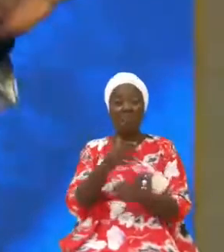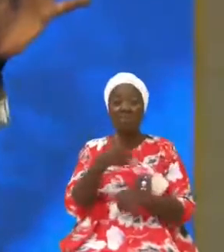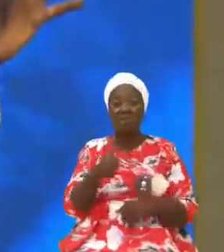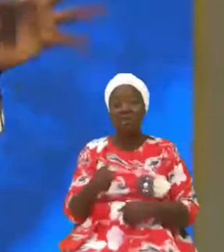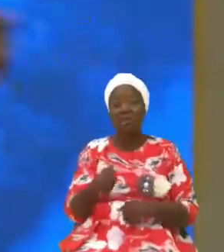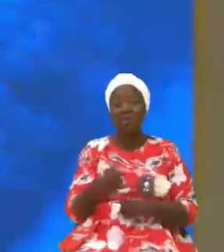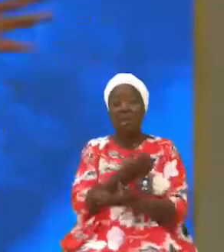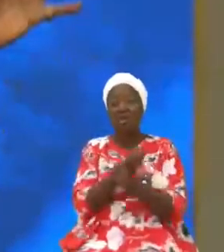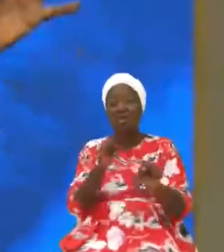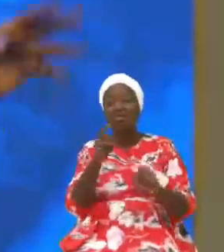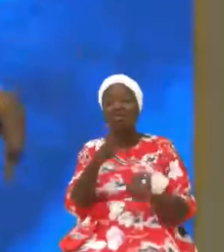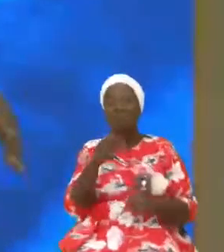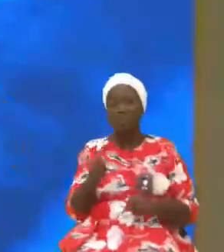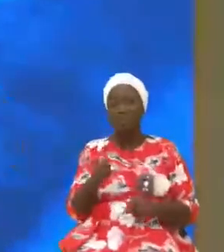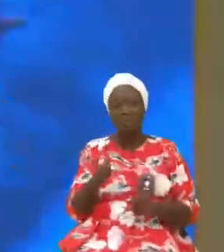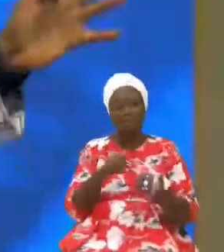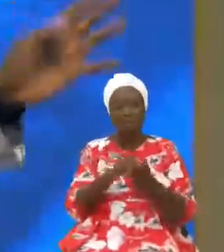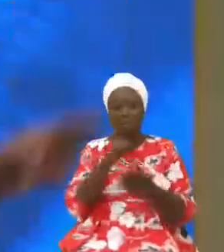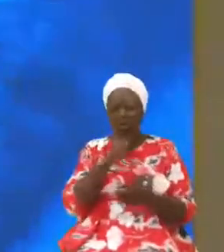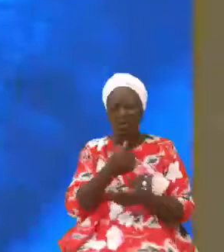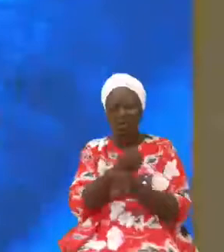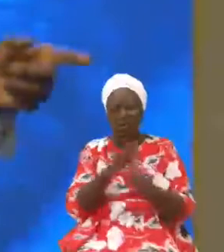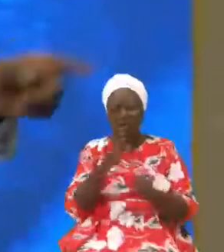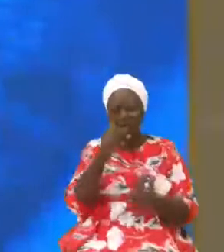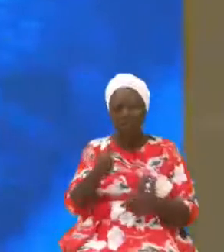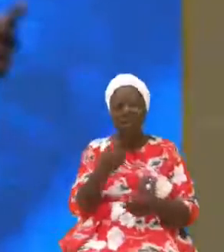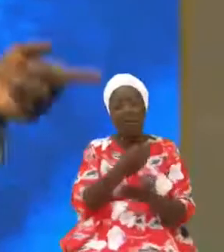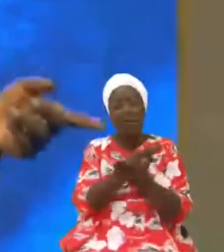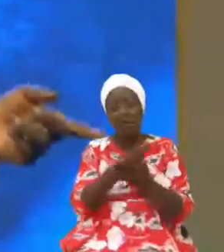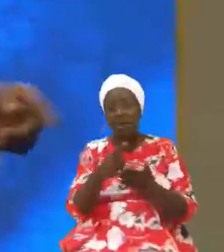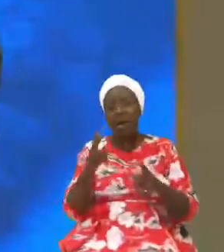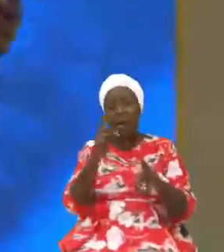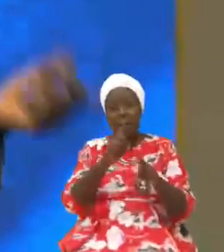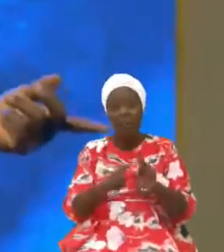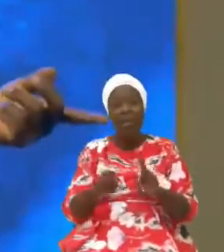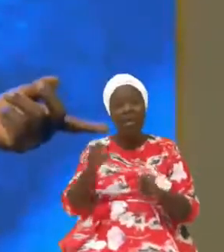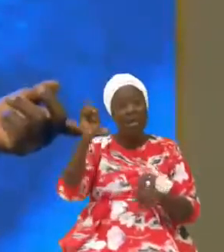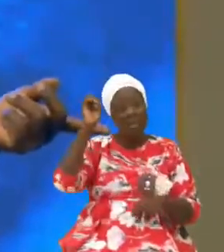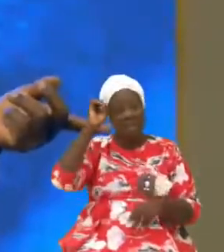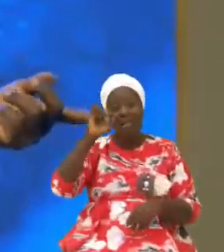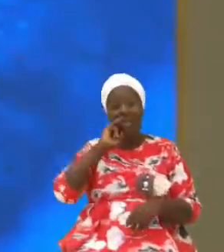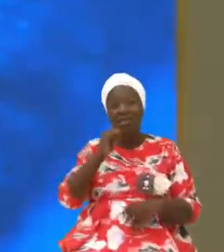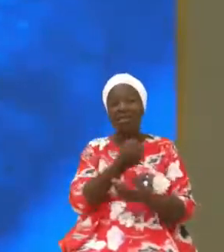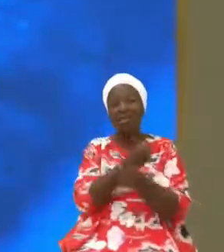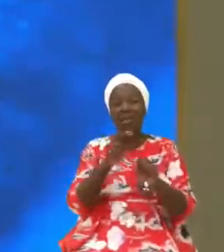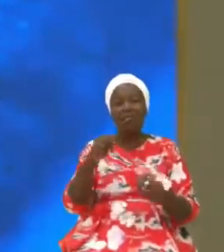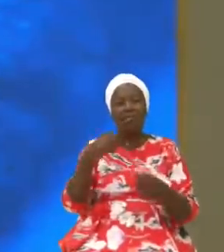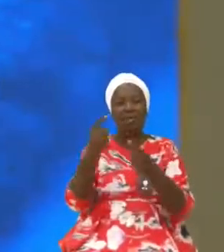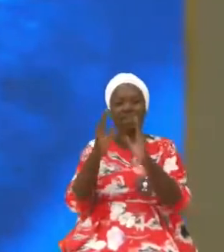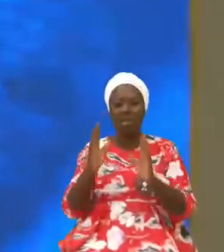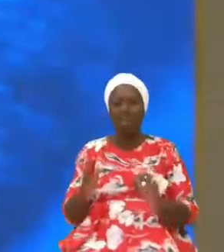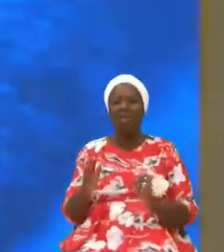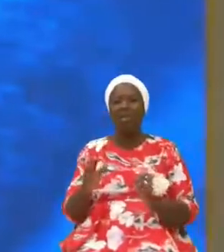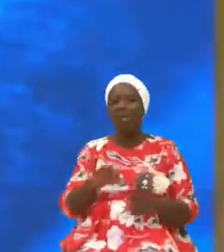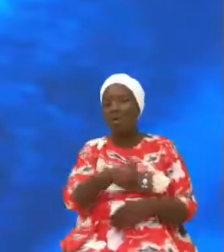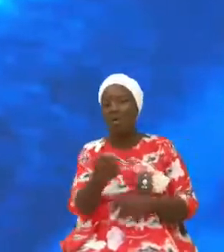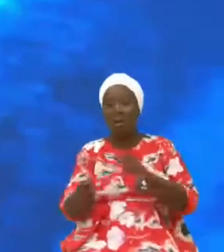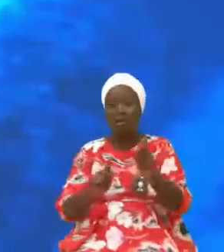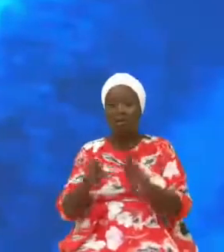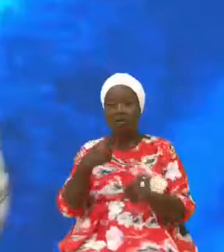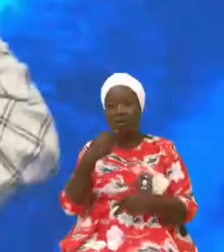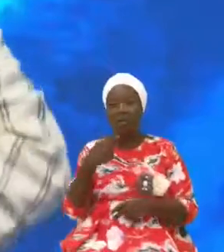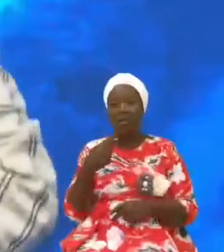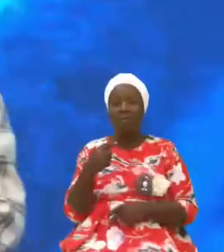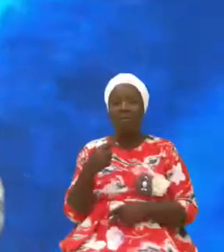saved yourself, cleansed yourself. You're already righteous. It's not saving the self-righteous. It's saving